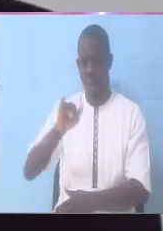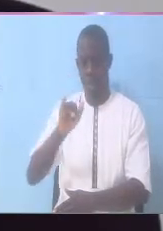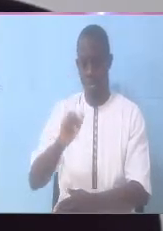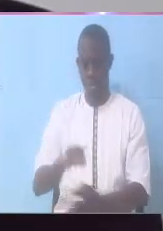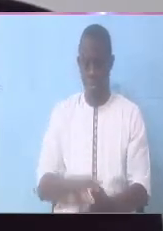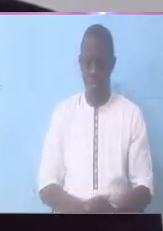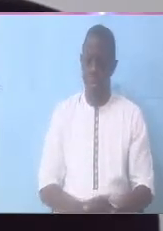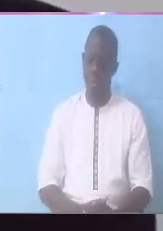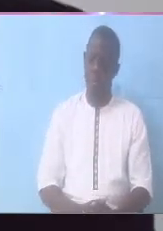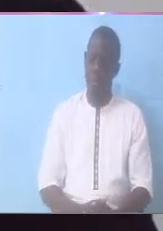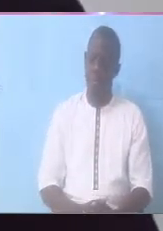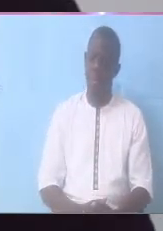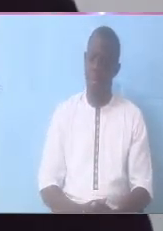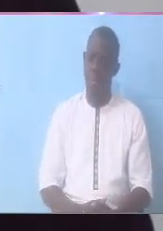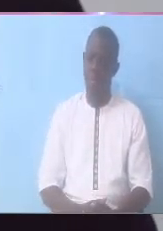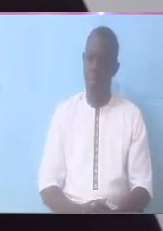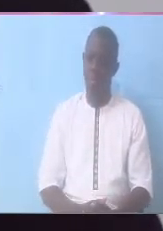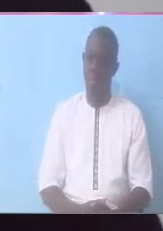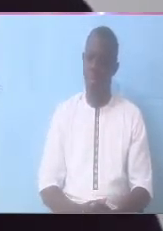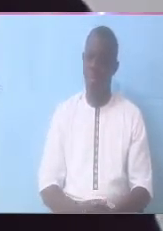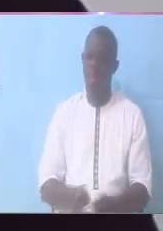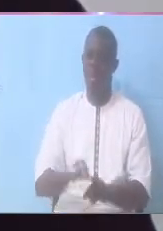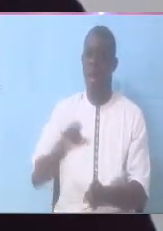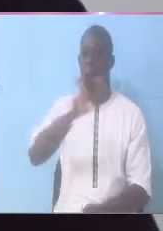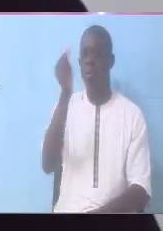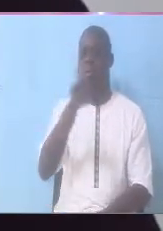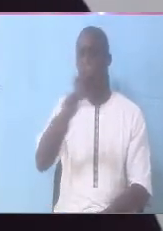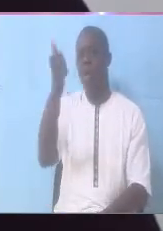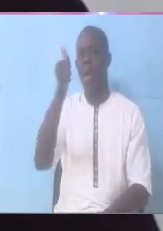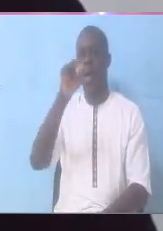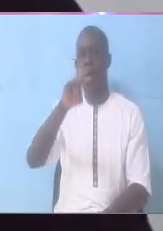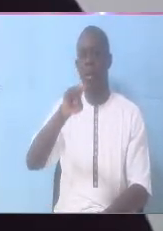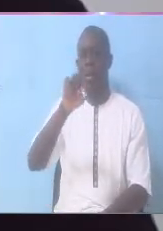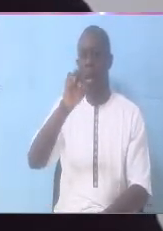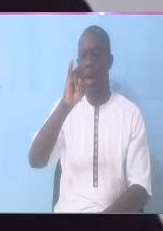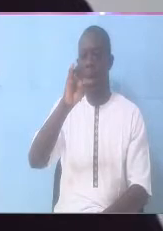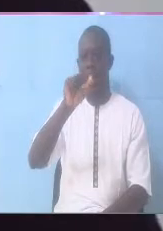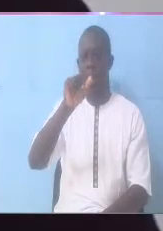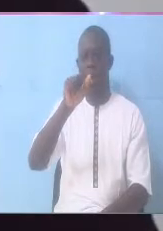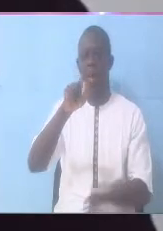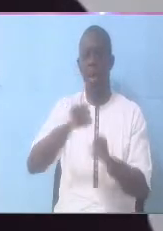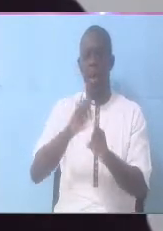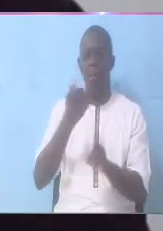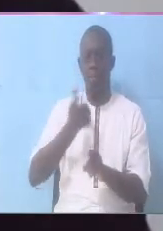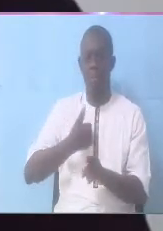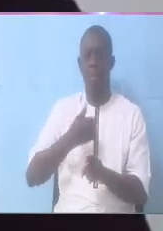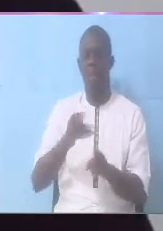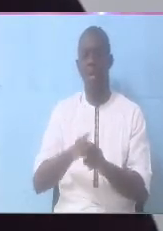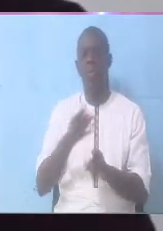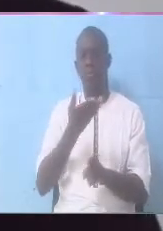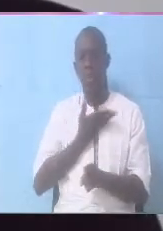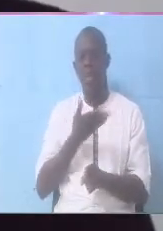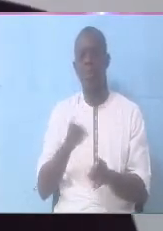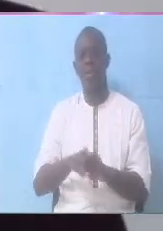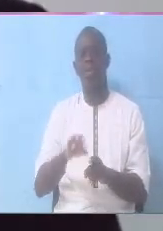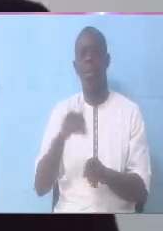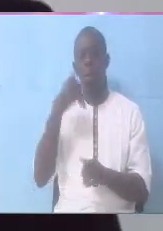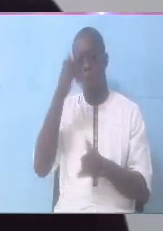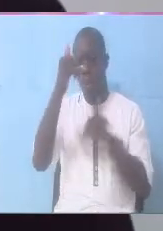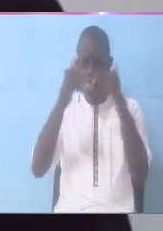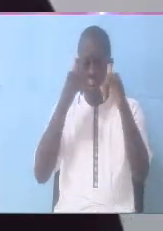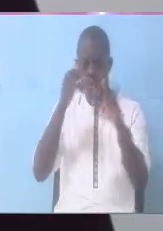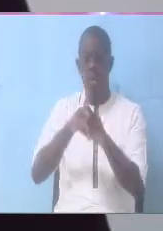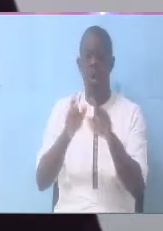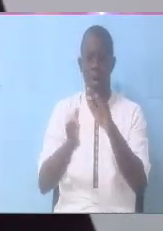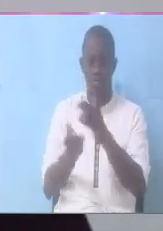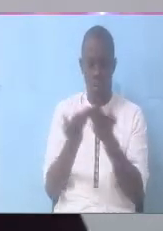body and other NIS, then we start having their numbers, and we are calling and passing calls to them.